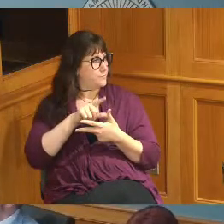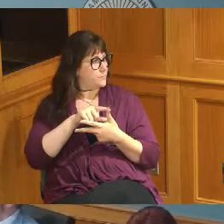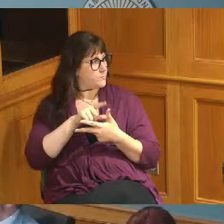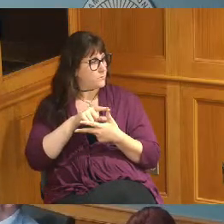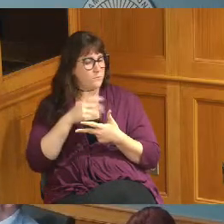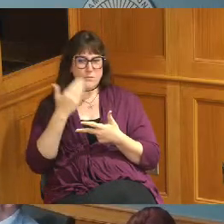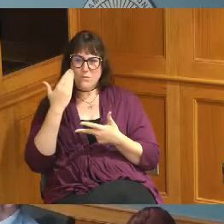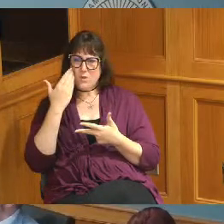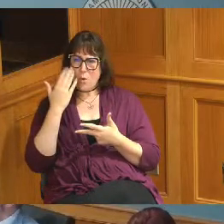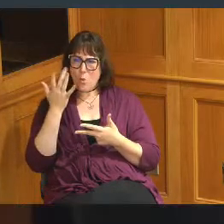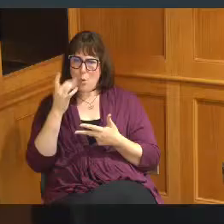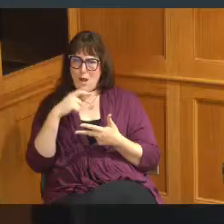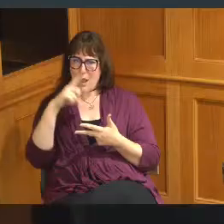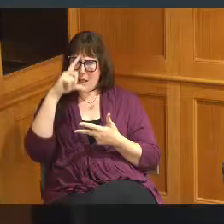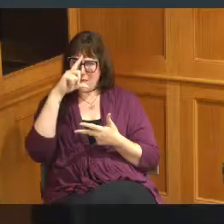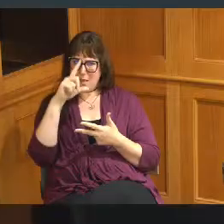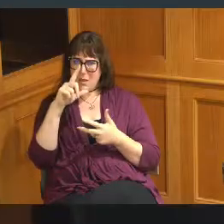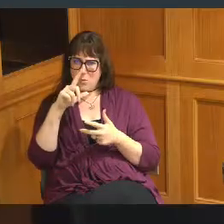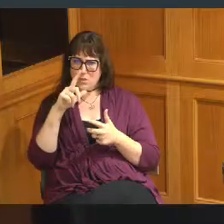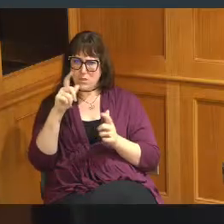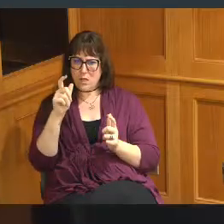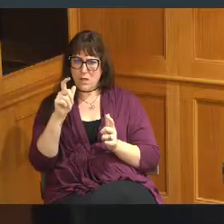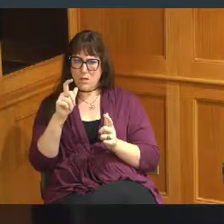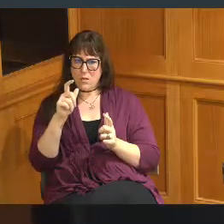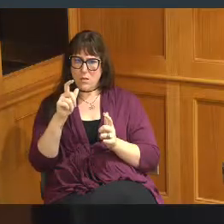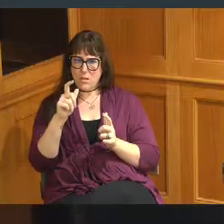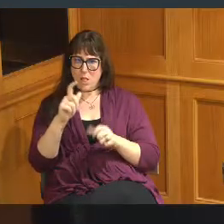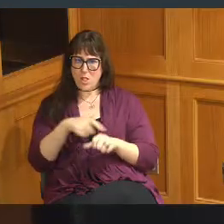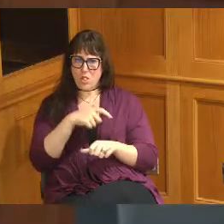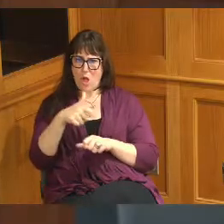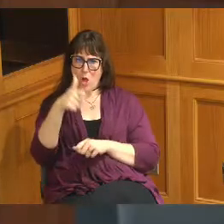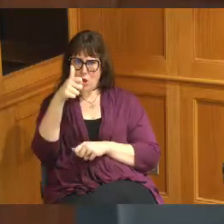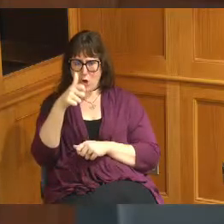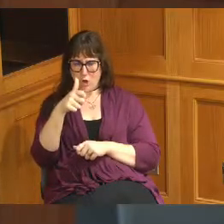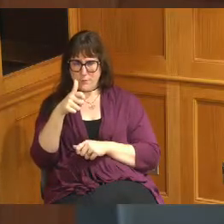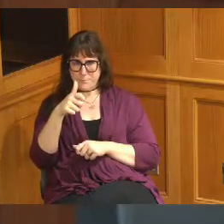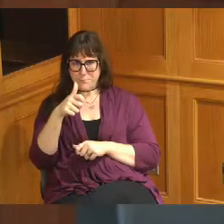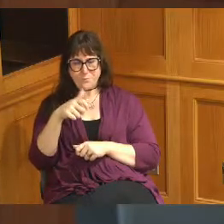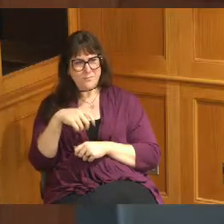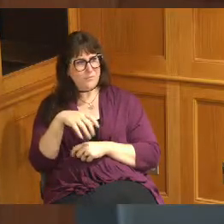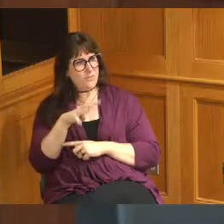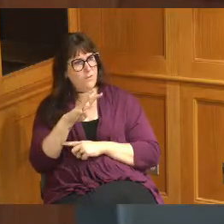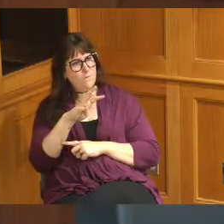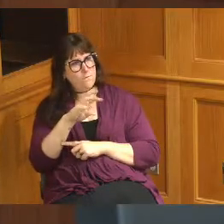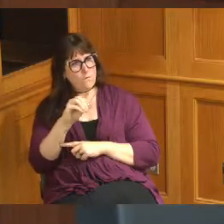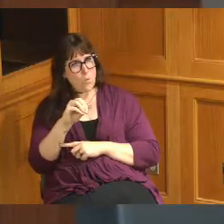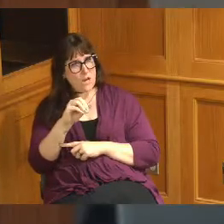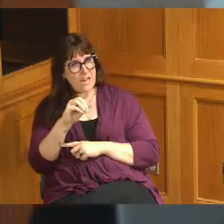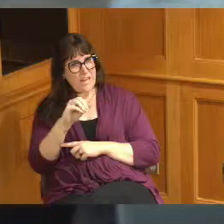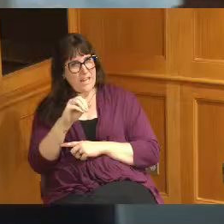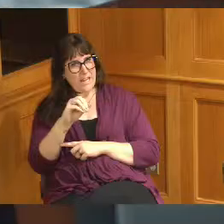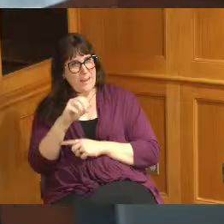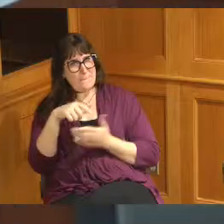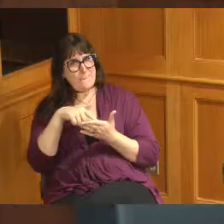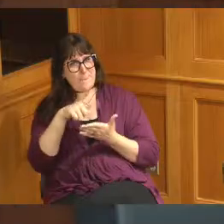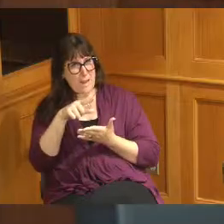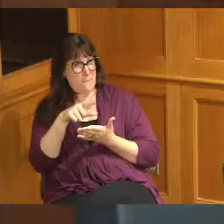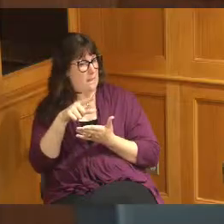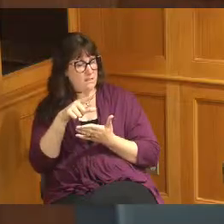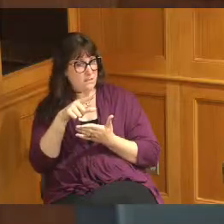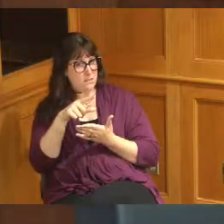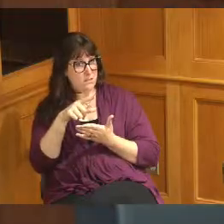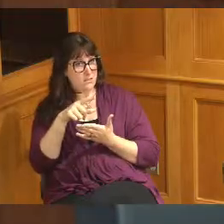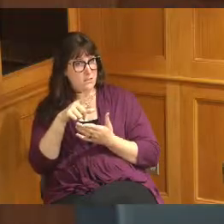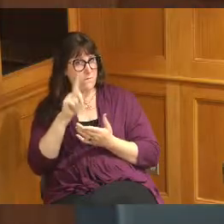longer term to be able to pay for your assessment. Maybe you're thinking of it's 40 semi-annual payments, so it is 40 payments, but over